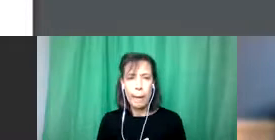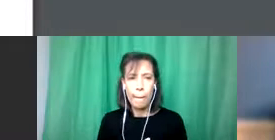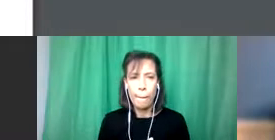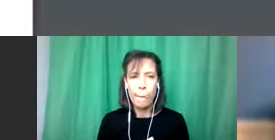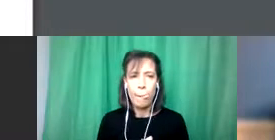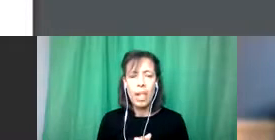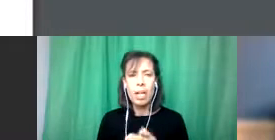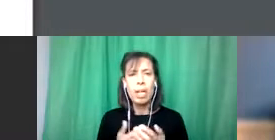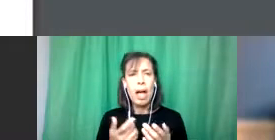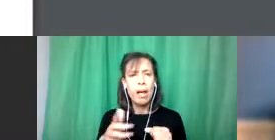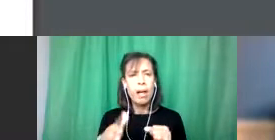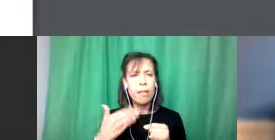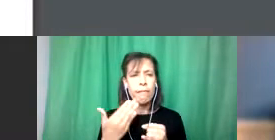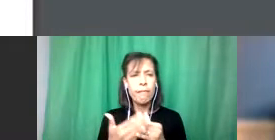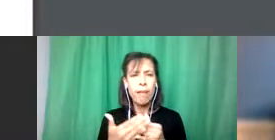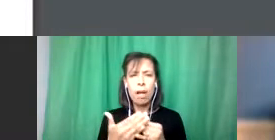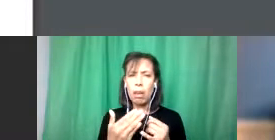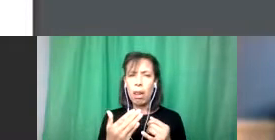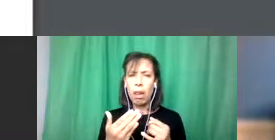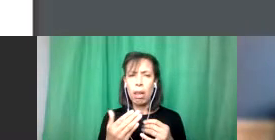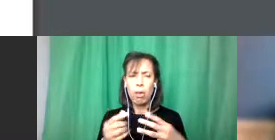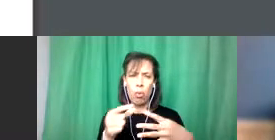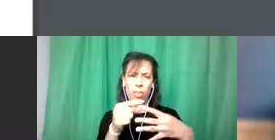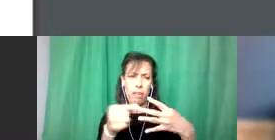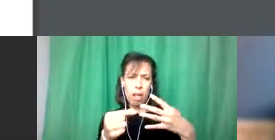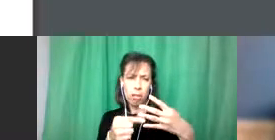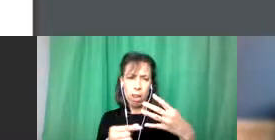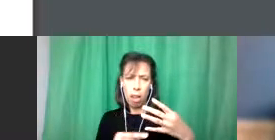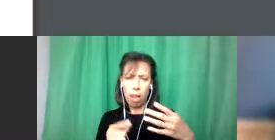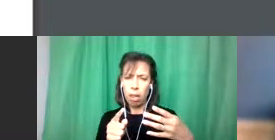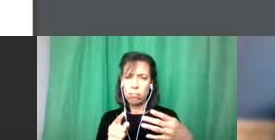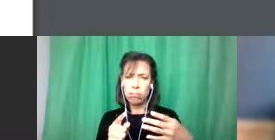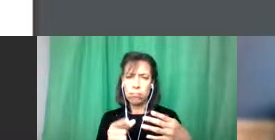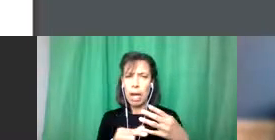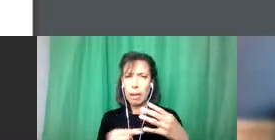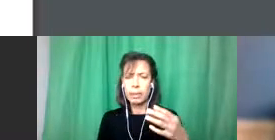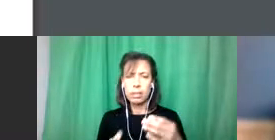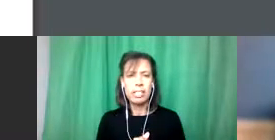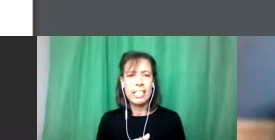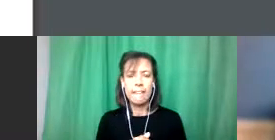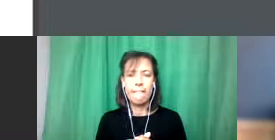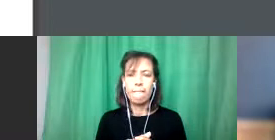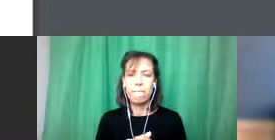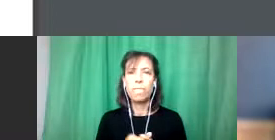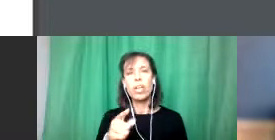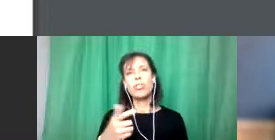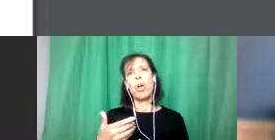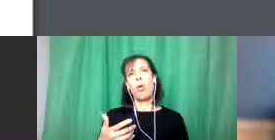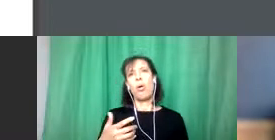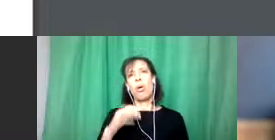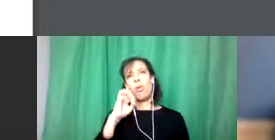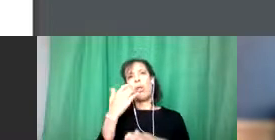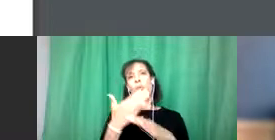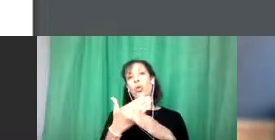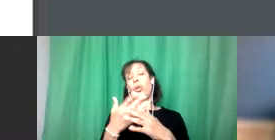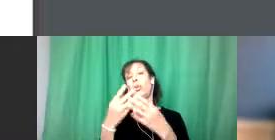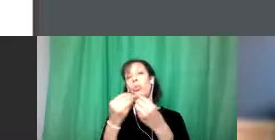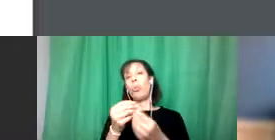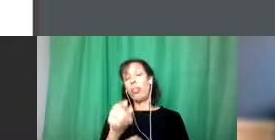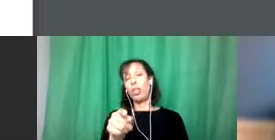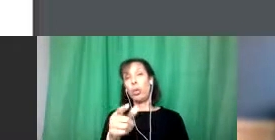here, is I want to work with you to develop your